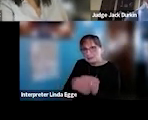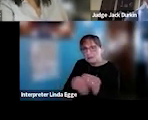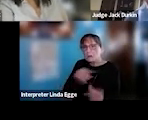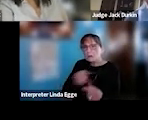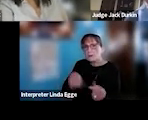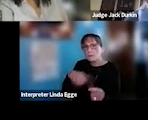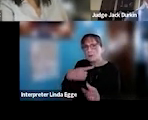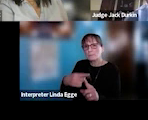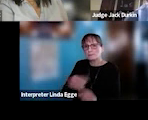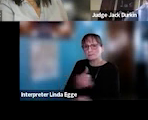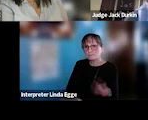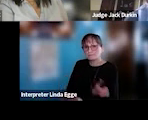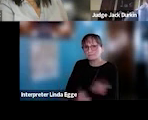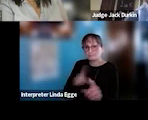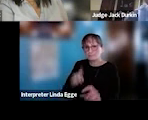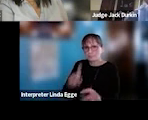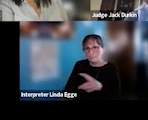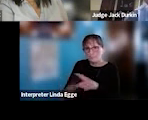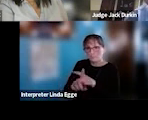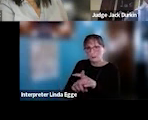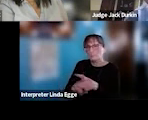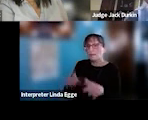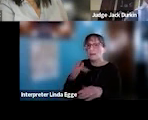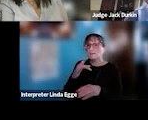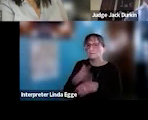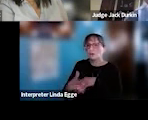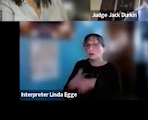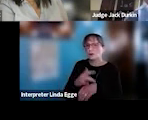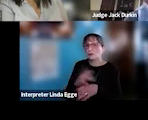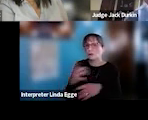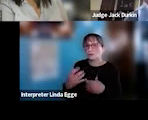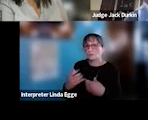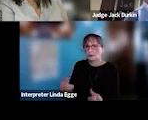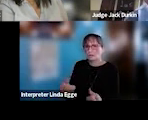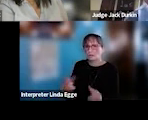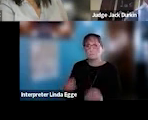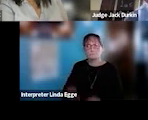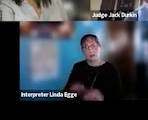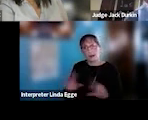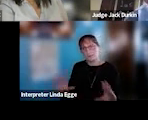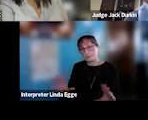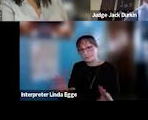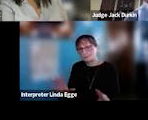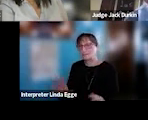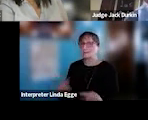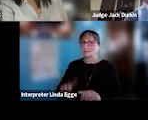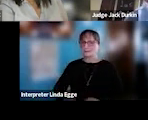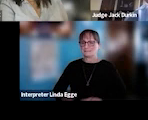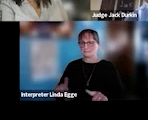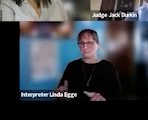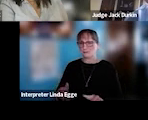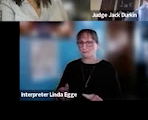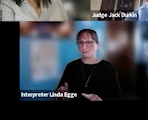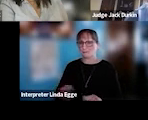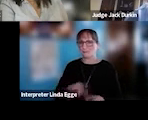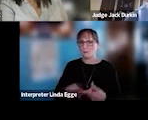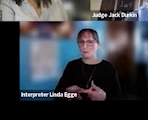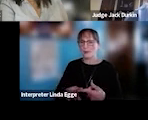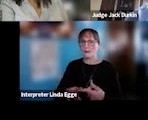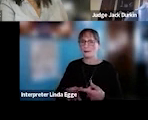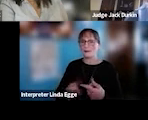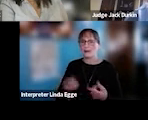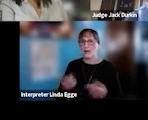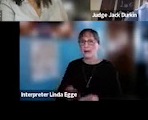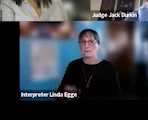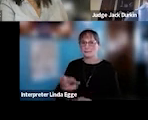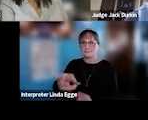positive screen pops up, if it's very, very early in their recovery, obviously it's going to be different than if it happens 6 months or a